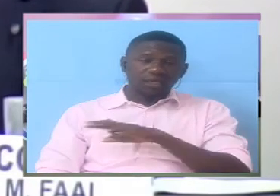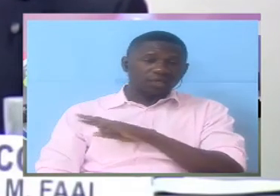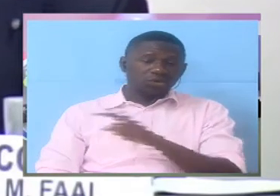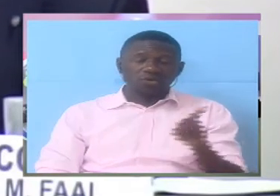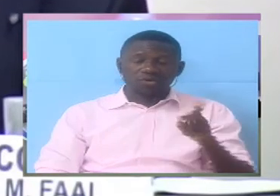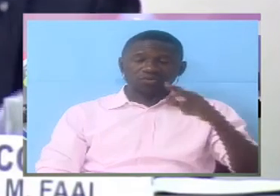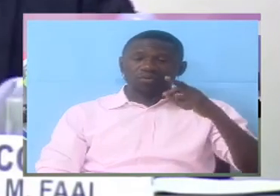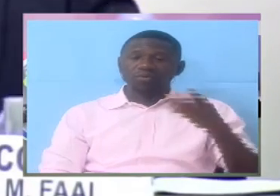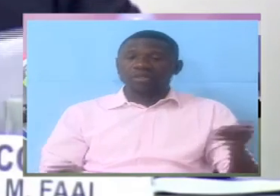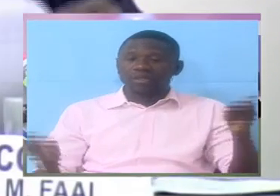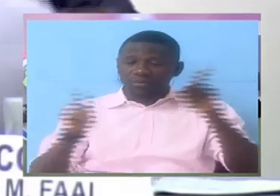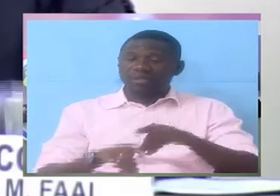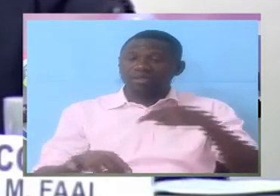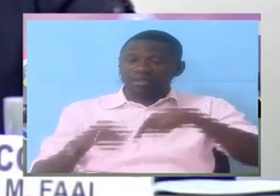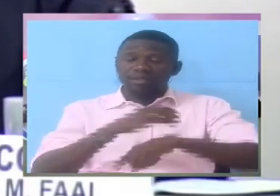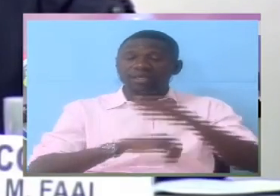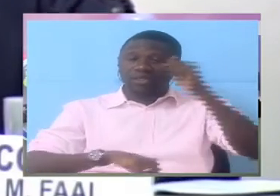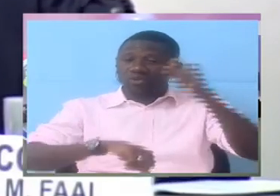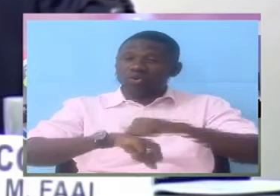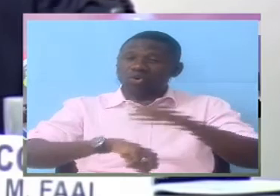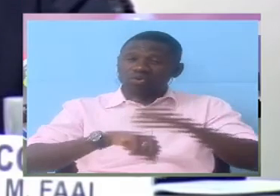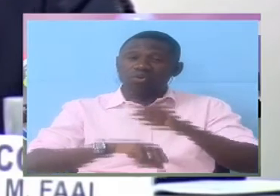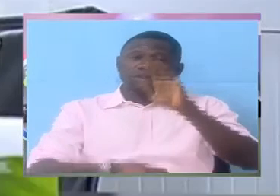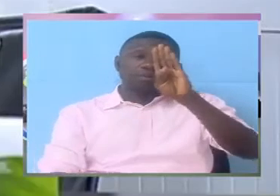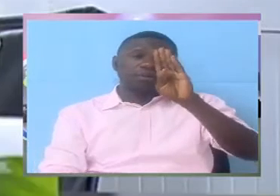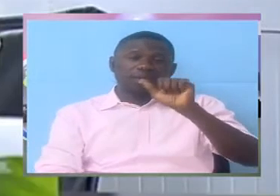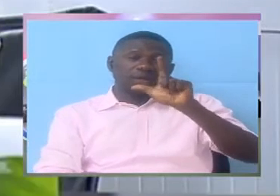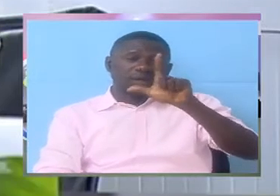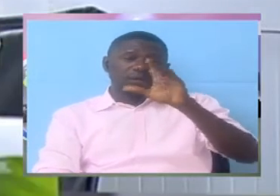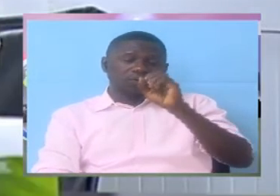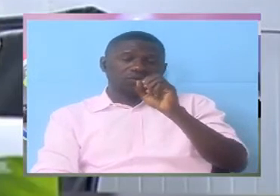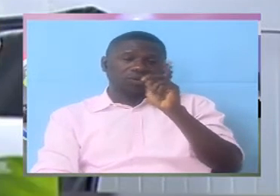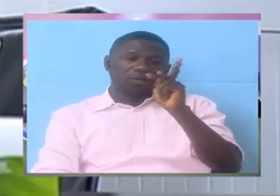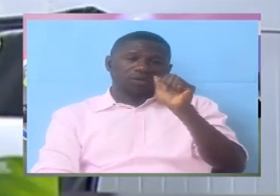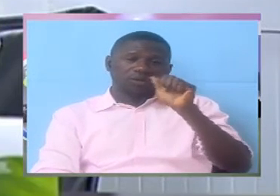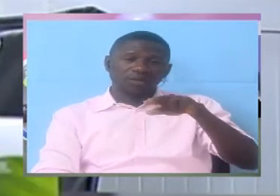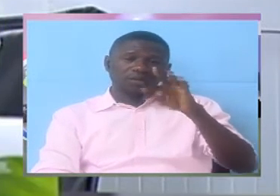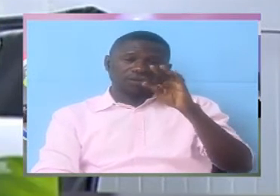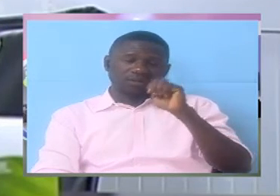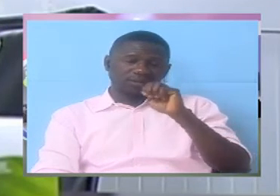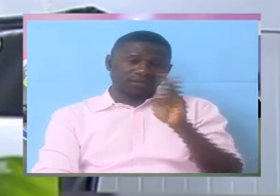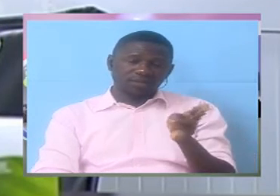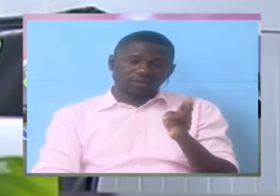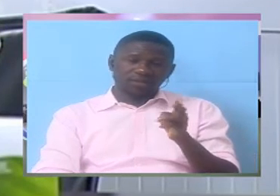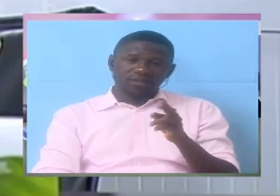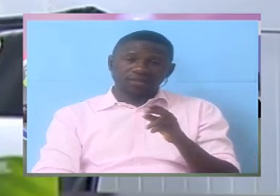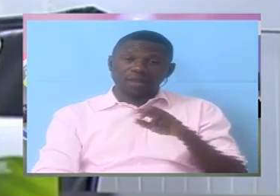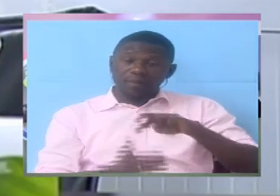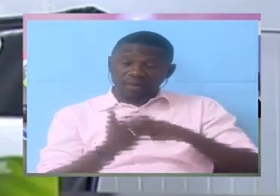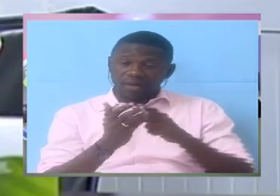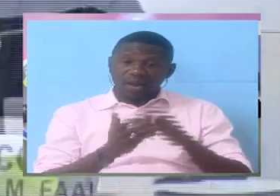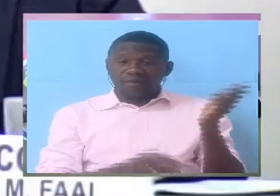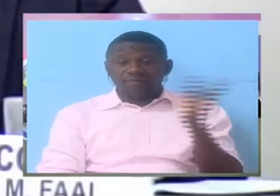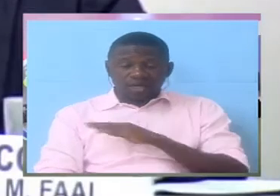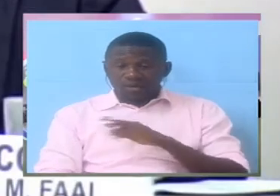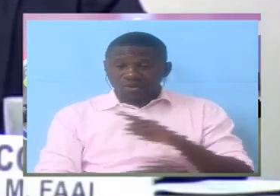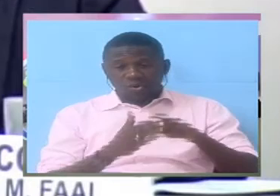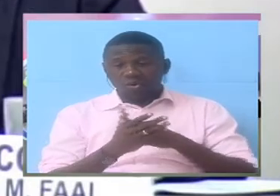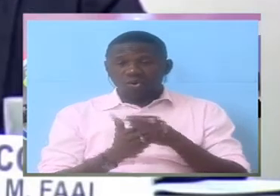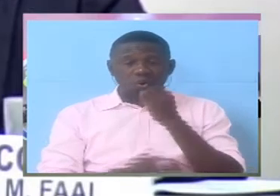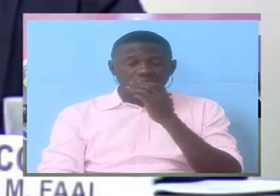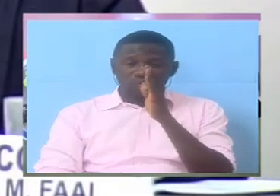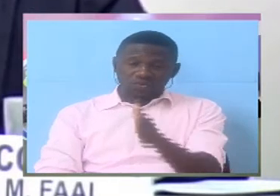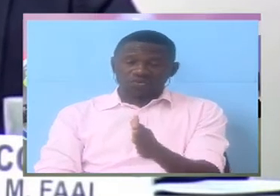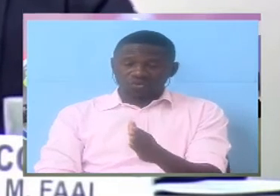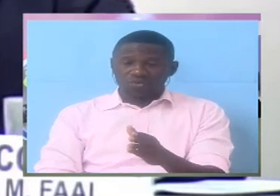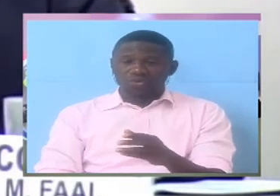truth? You have touched the Quran between you and your